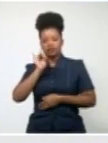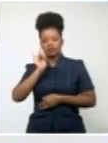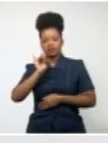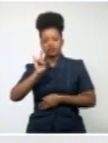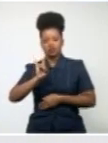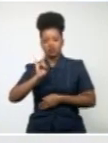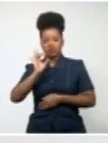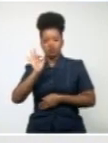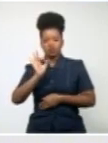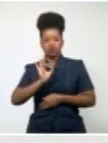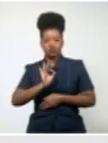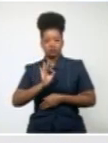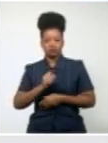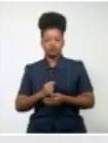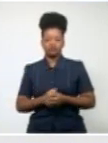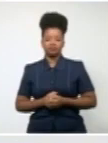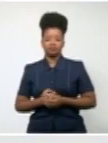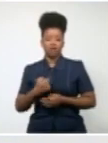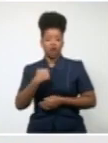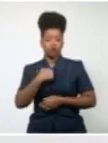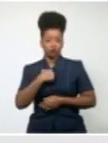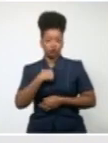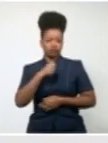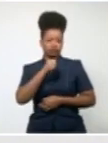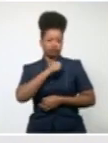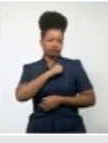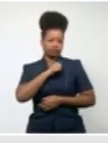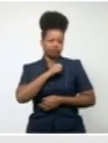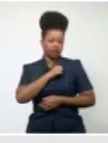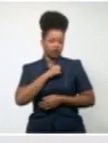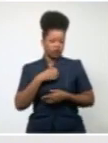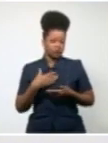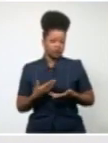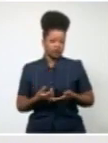149,023, and this gives a lethality of